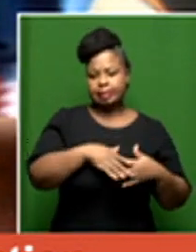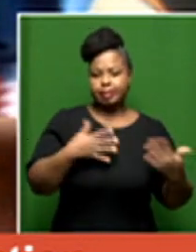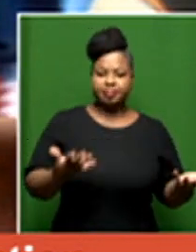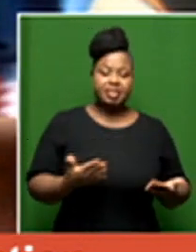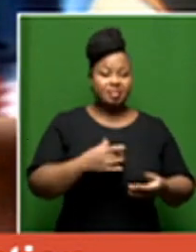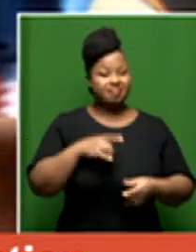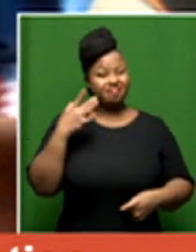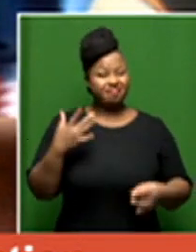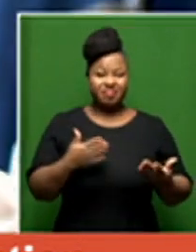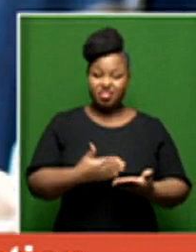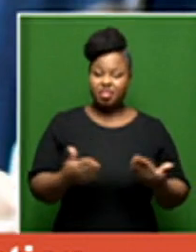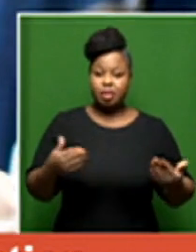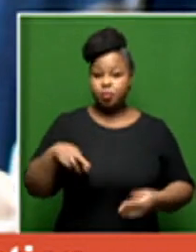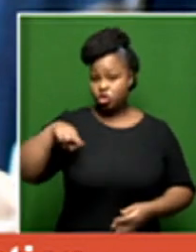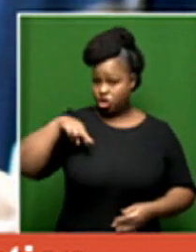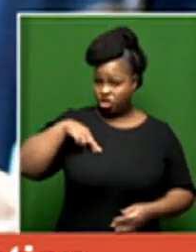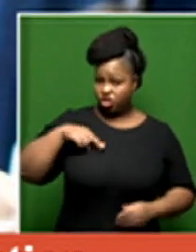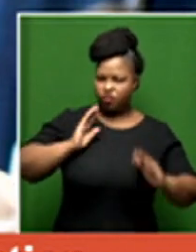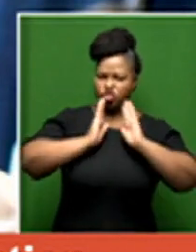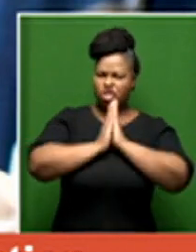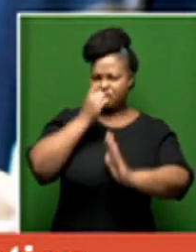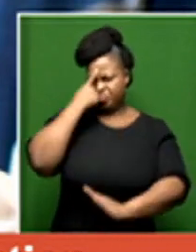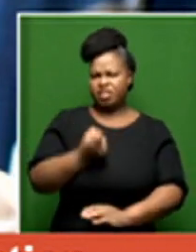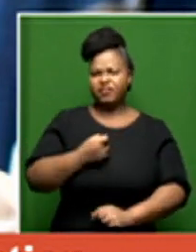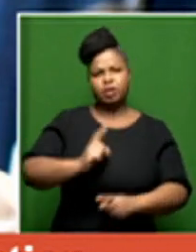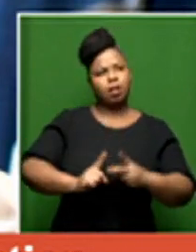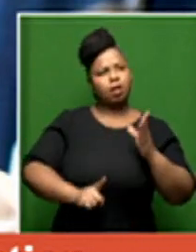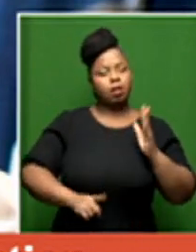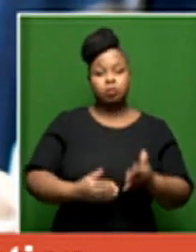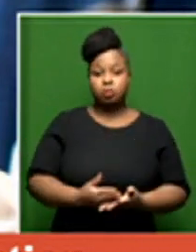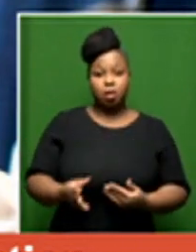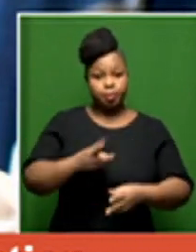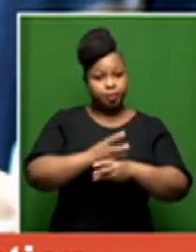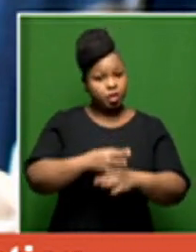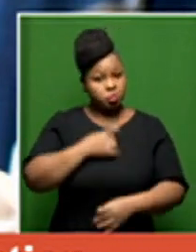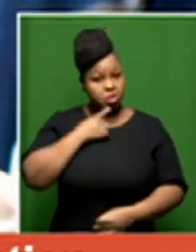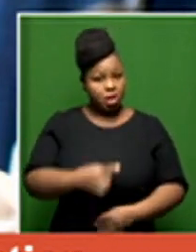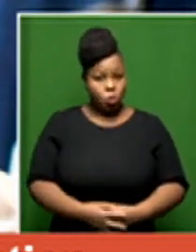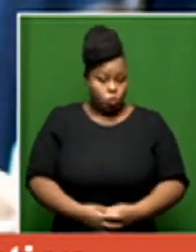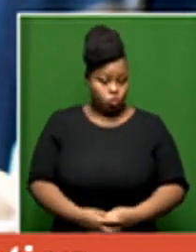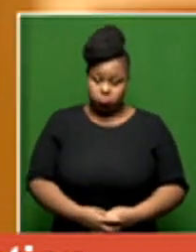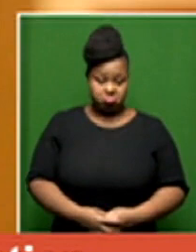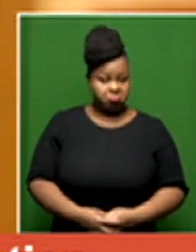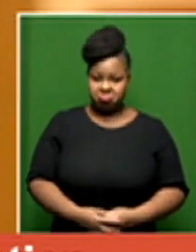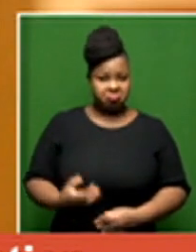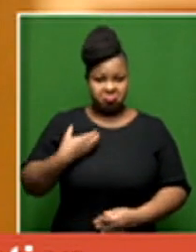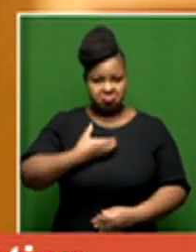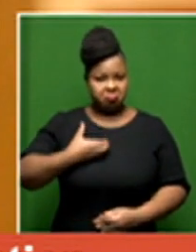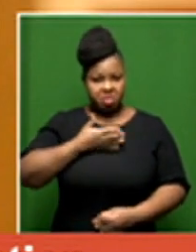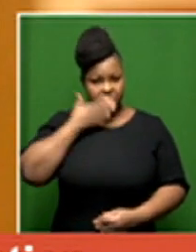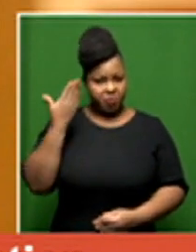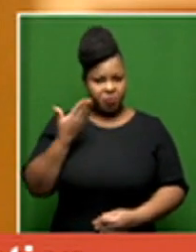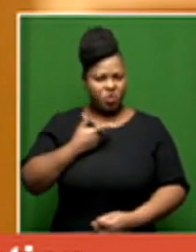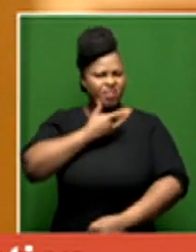and sometimes religious reasons, you find parents who are saying, I'm not comfortable with